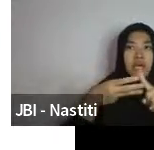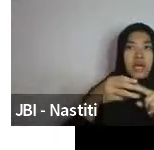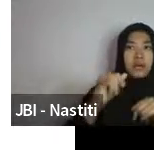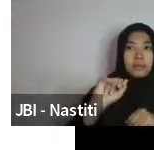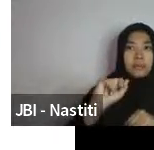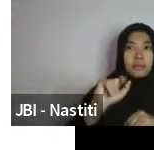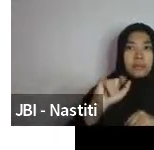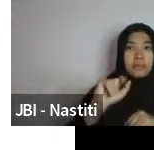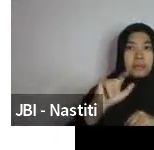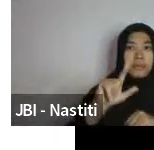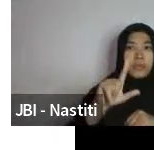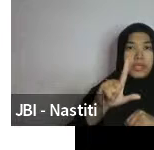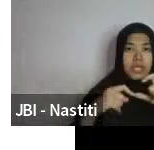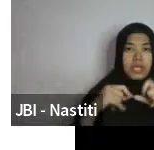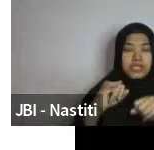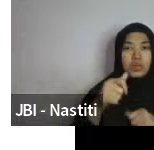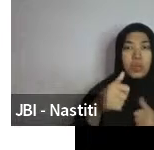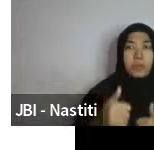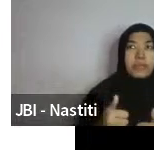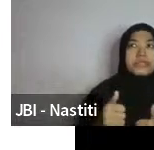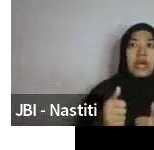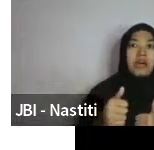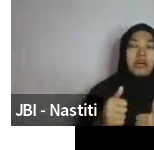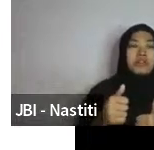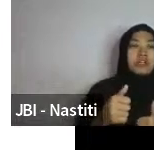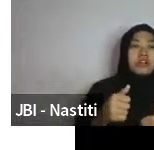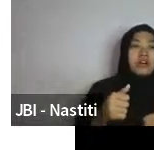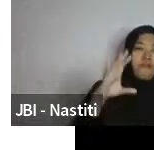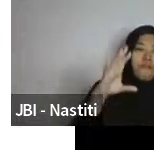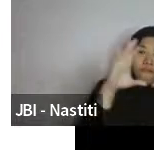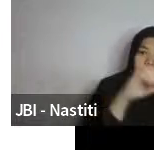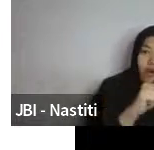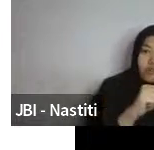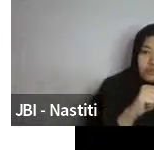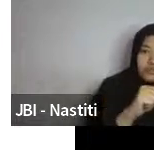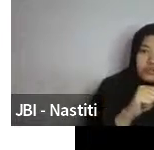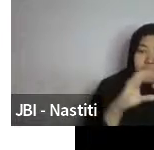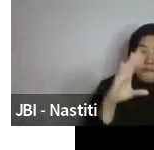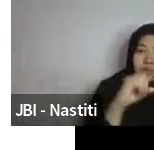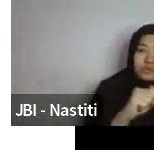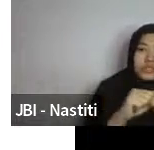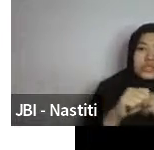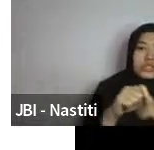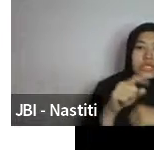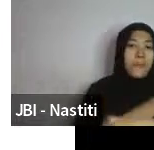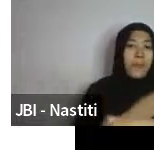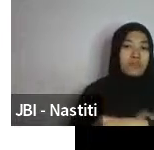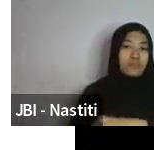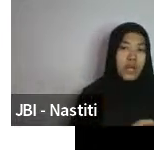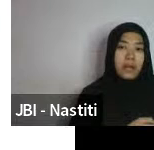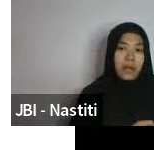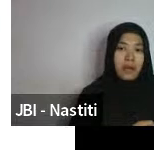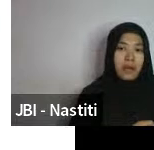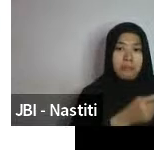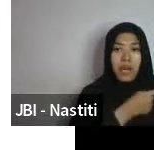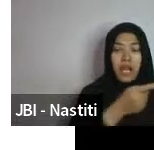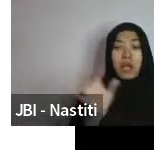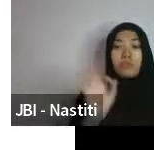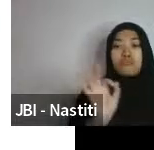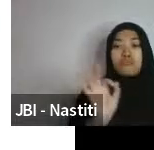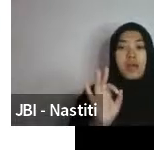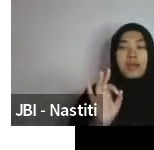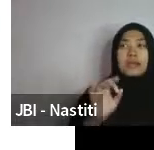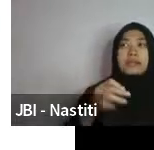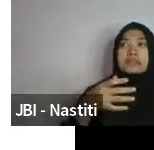than disability or malfunction, a focus on rehabilitation. Fortunately, over the past 10